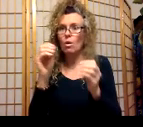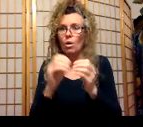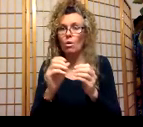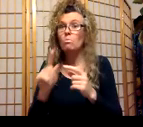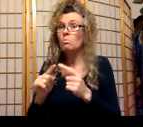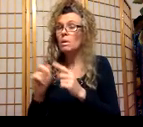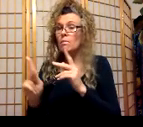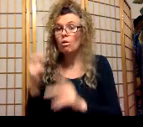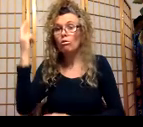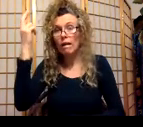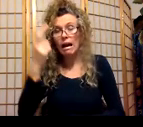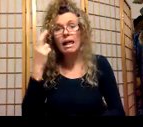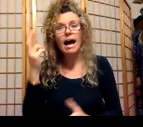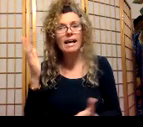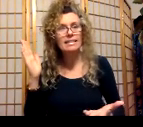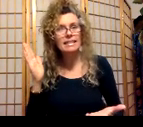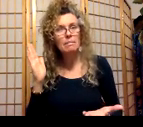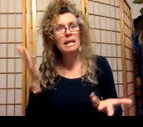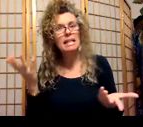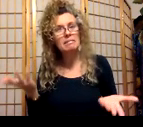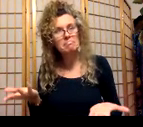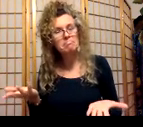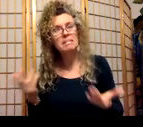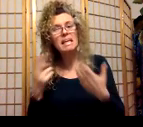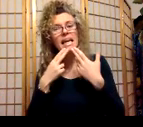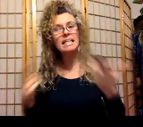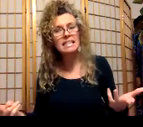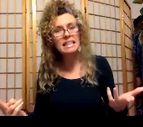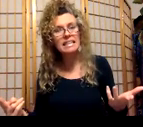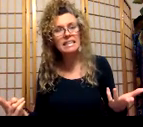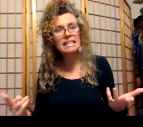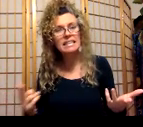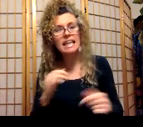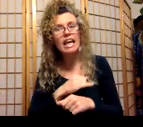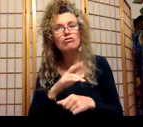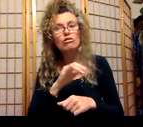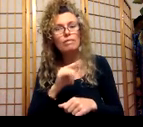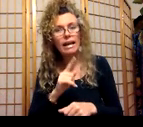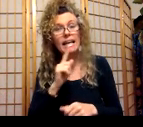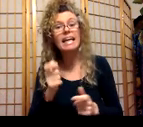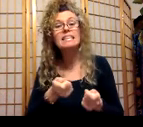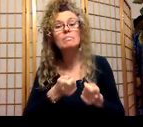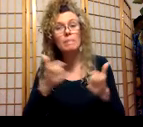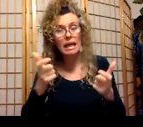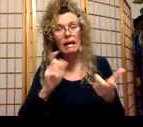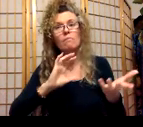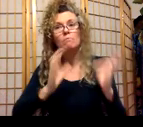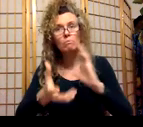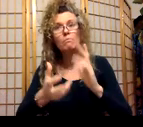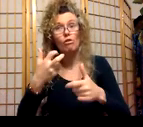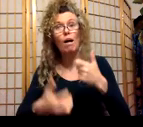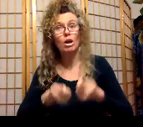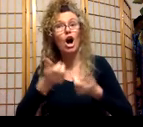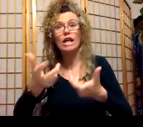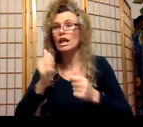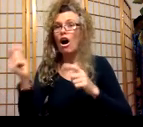So when people realize the seemingly innocent interest rate is actually the big corrupter causing all the trouble.